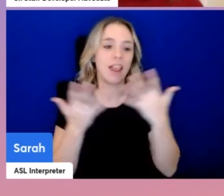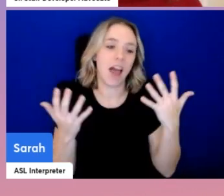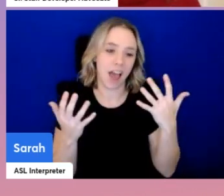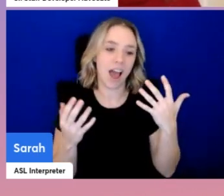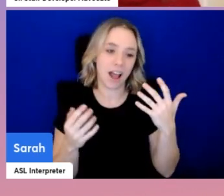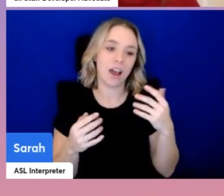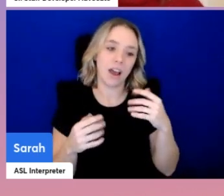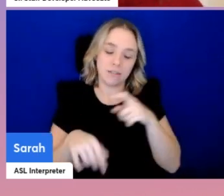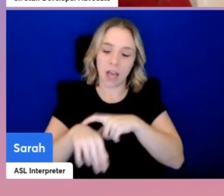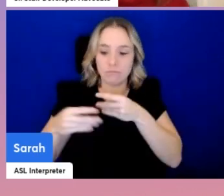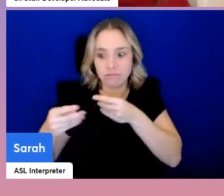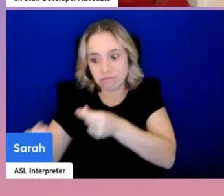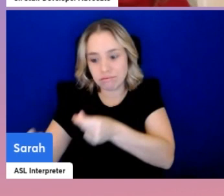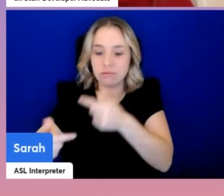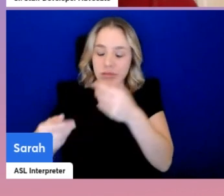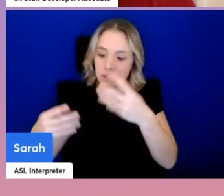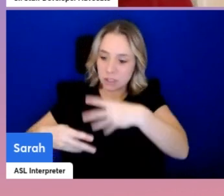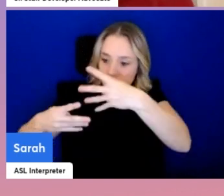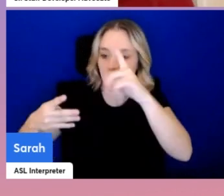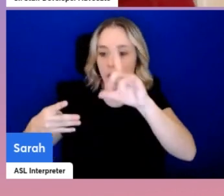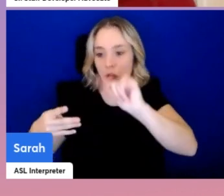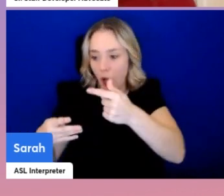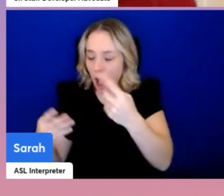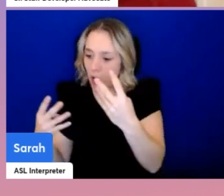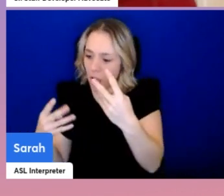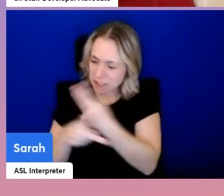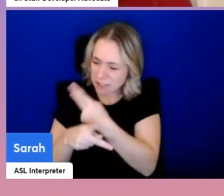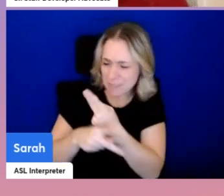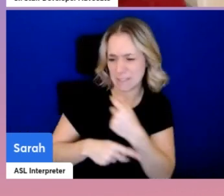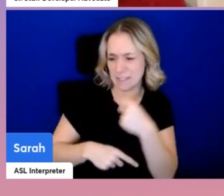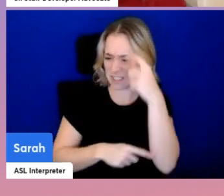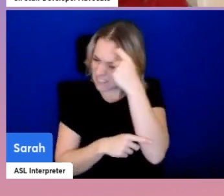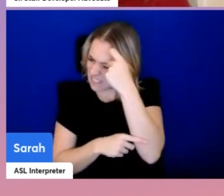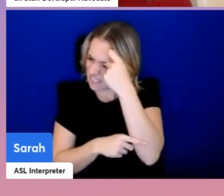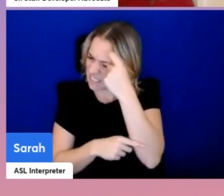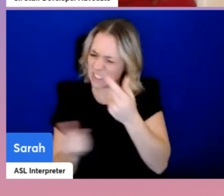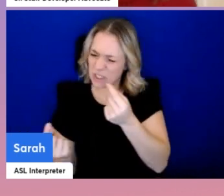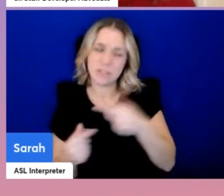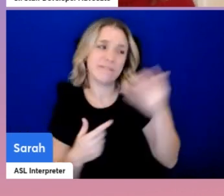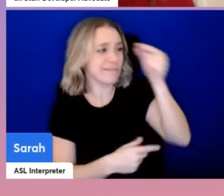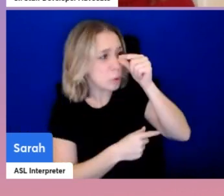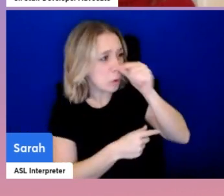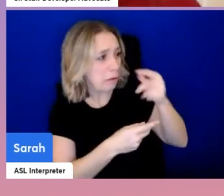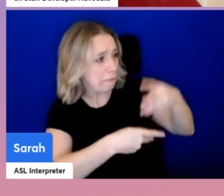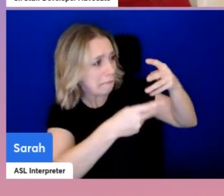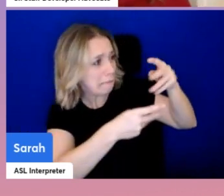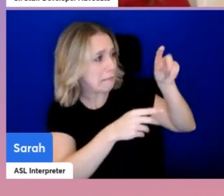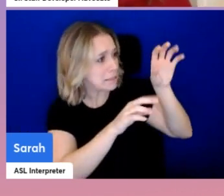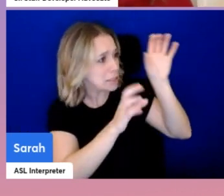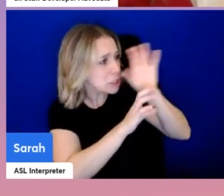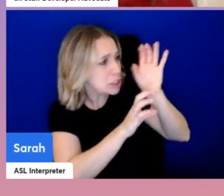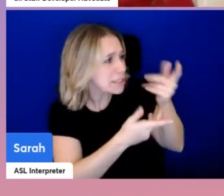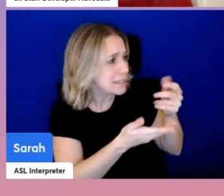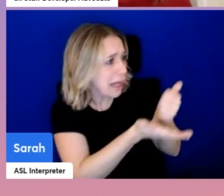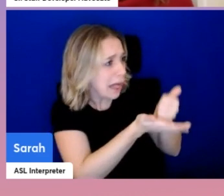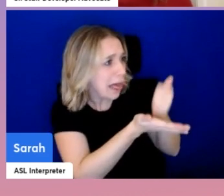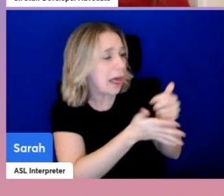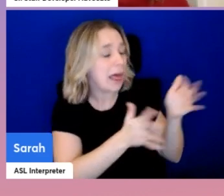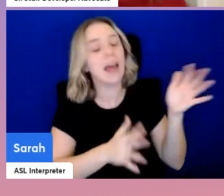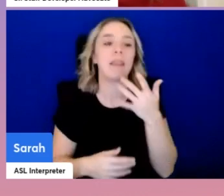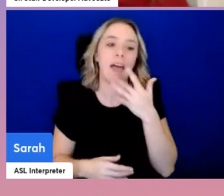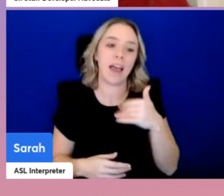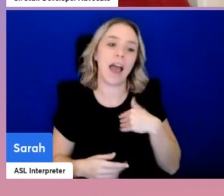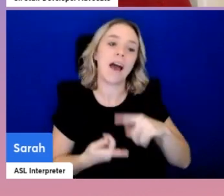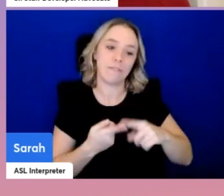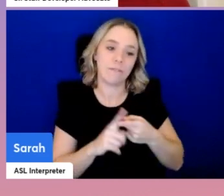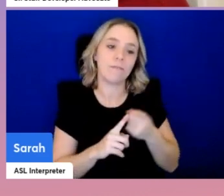logs, scratching heads, Googling. And fortunately, I was lucky to have had help, a partner in collaboration crime.